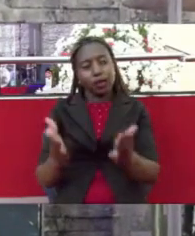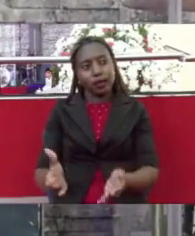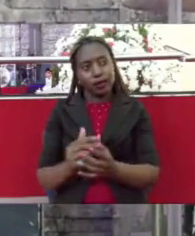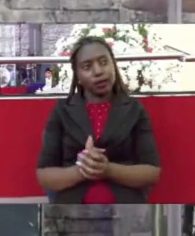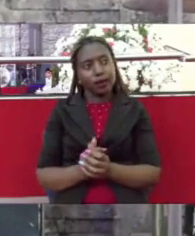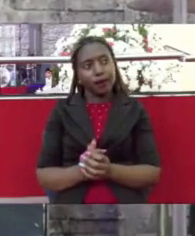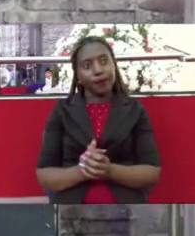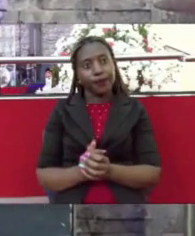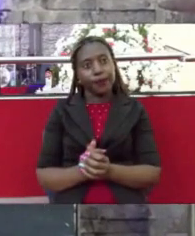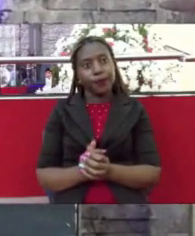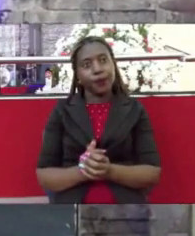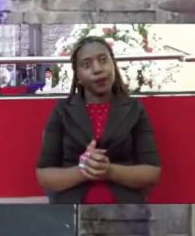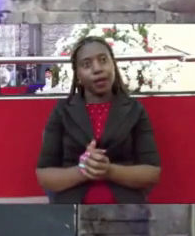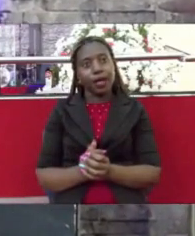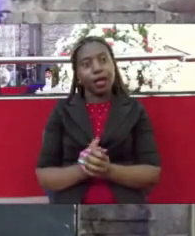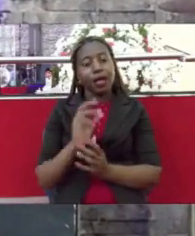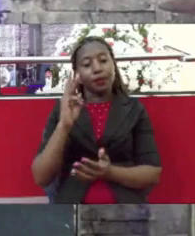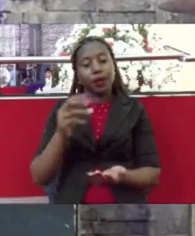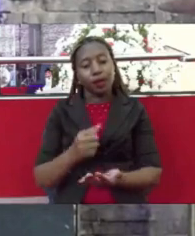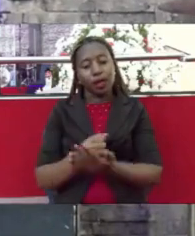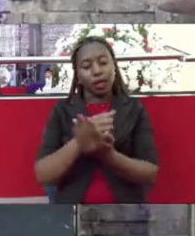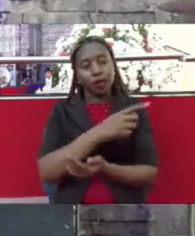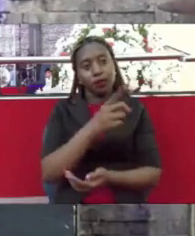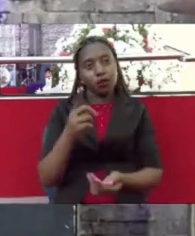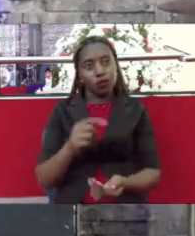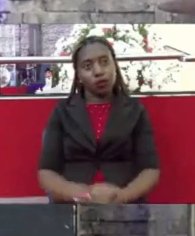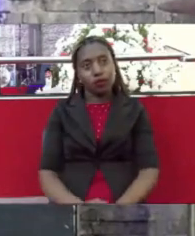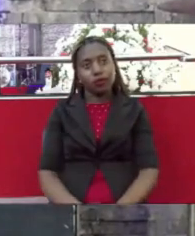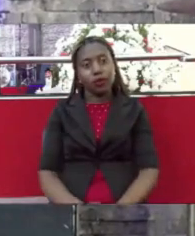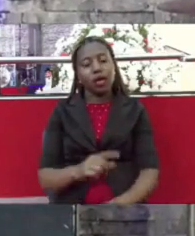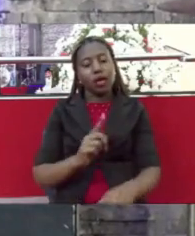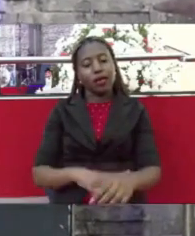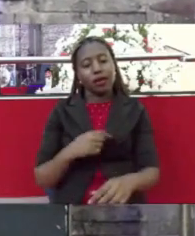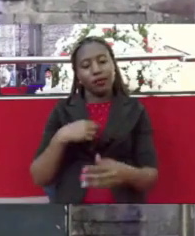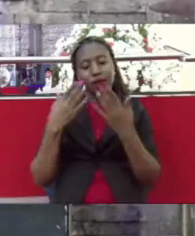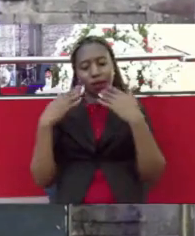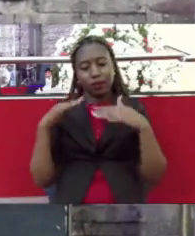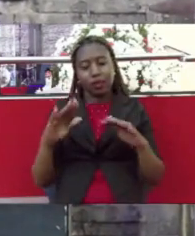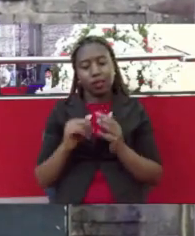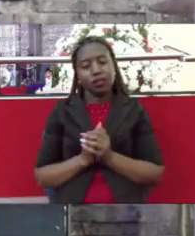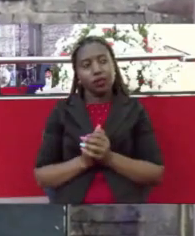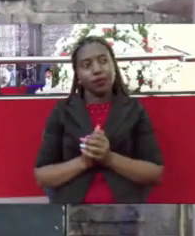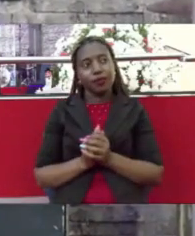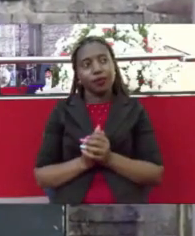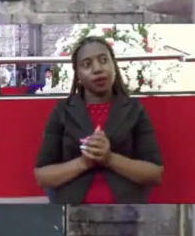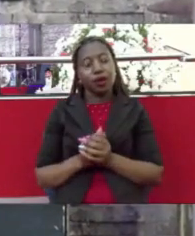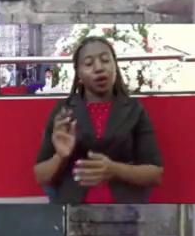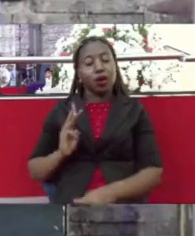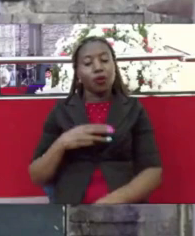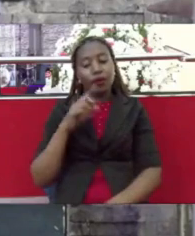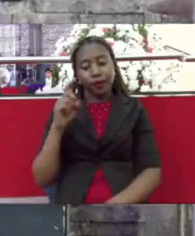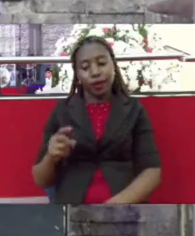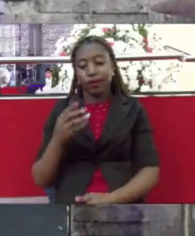wale. And they are going to assist you. Na wataweza kukusaidia. So as I conclude, ninapomalizia, we should be thankful. Lazima